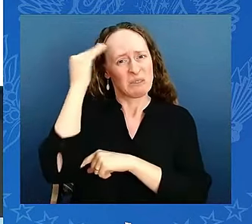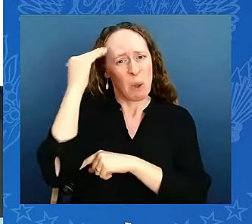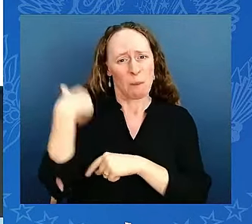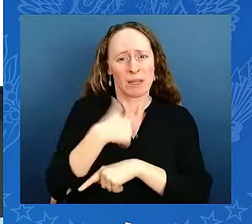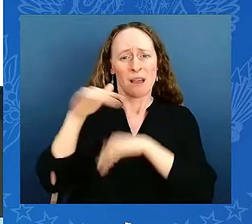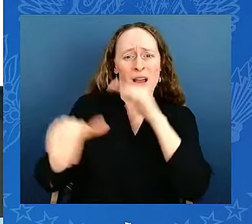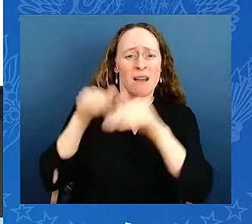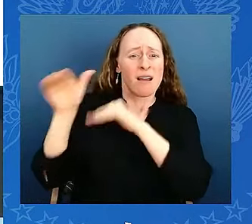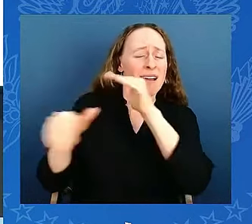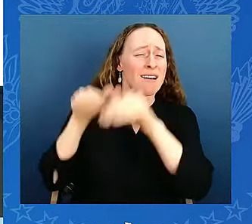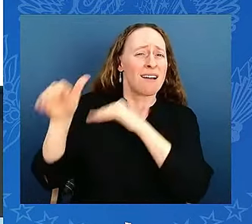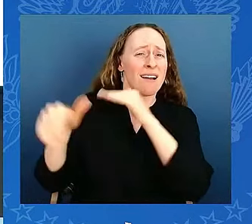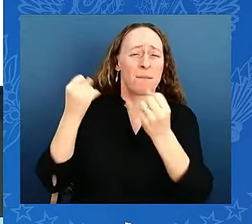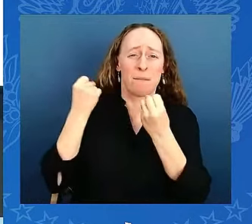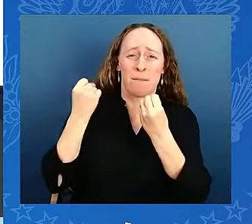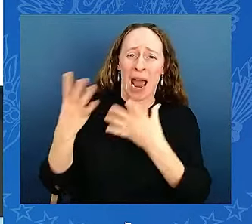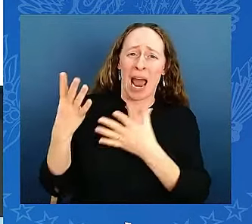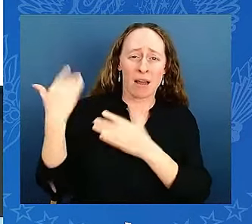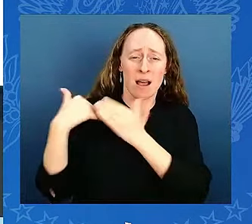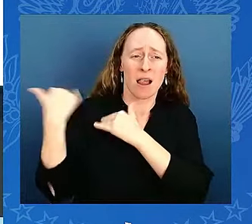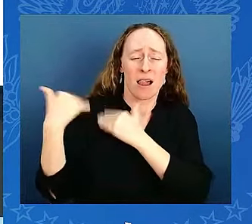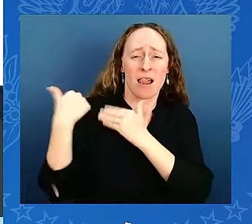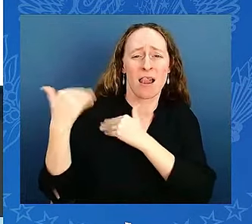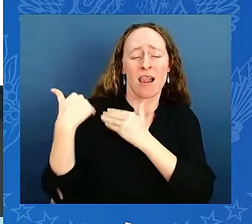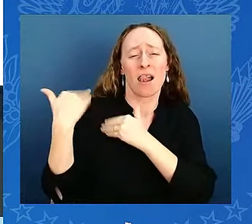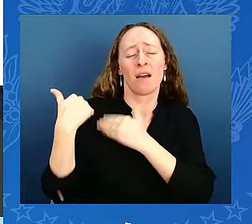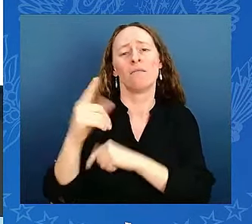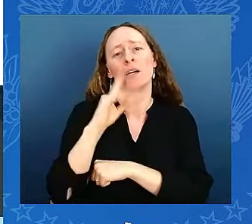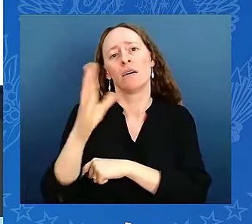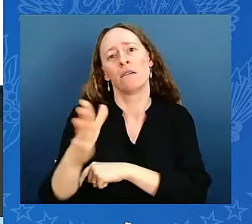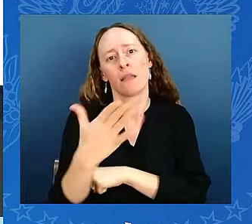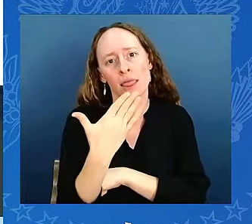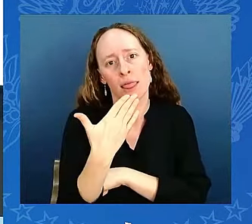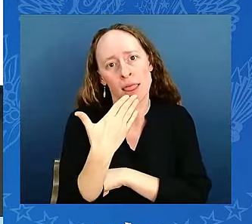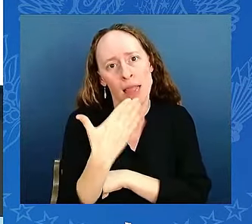grateful for your ear and for your actions.